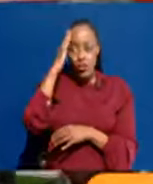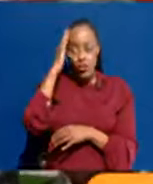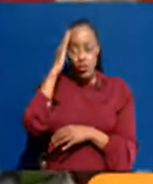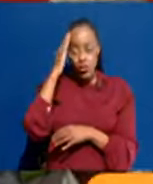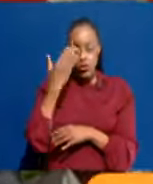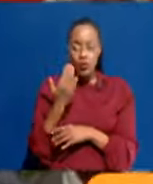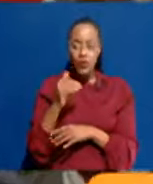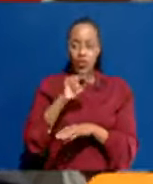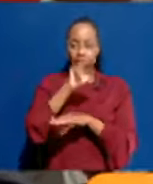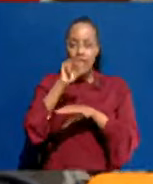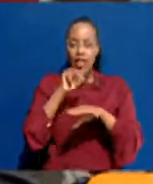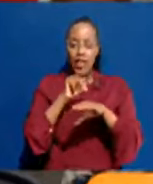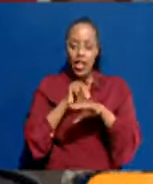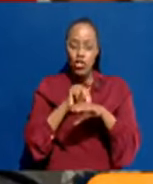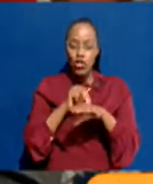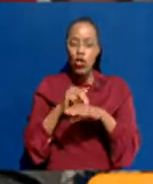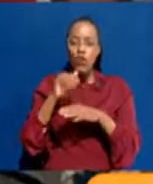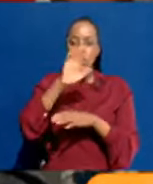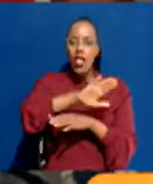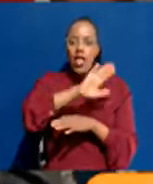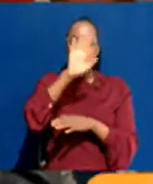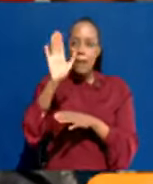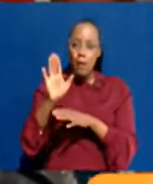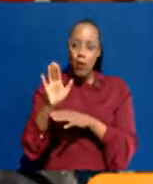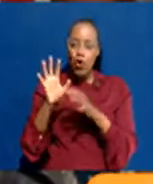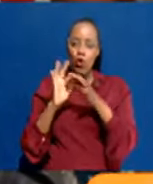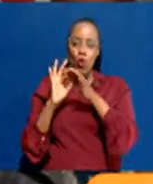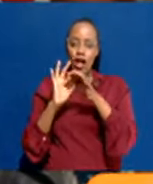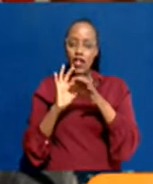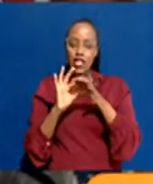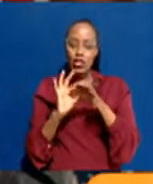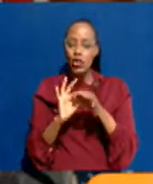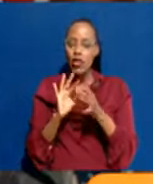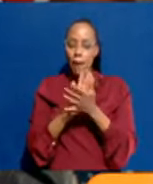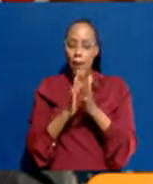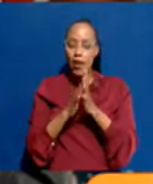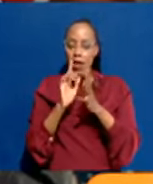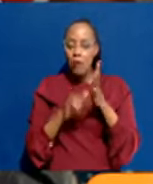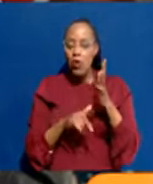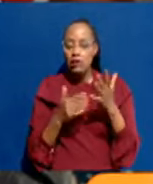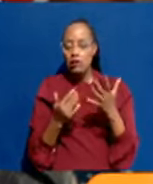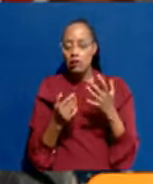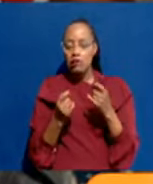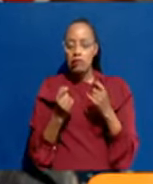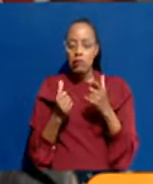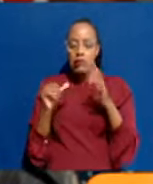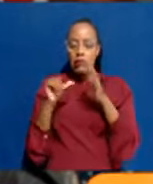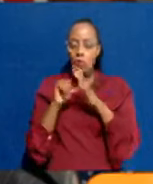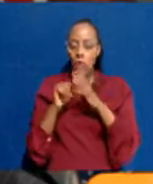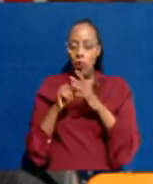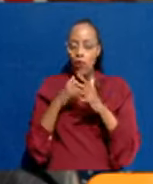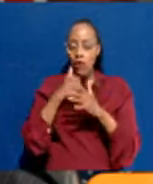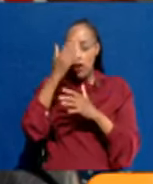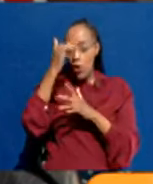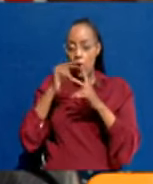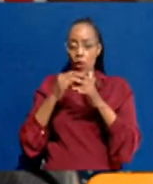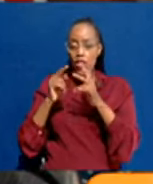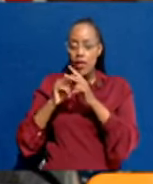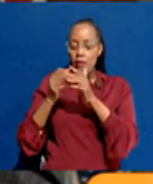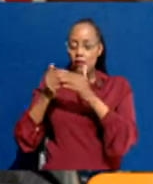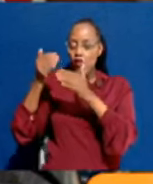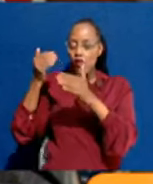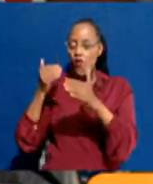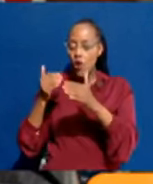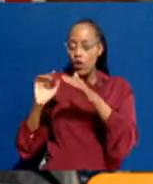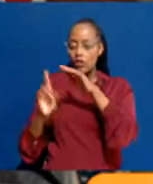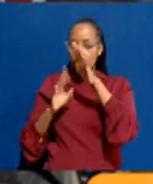the National Rainbow Coalition became a bit problematic with the initial cabinet. When